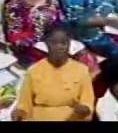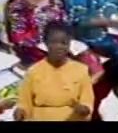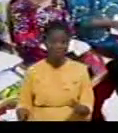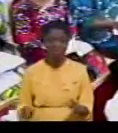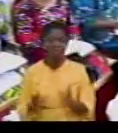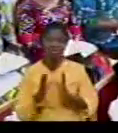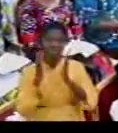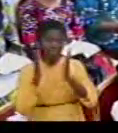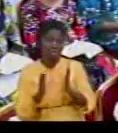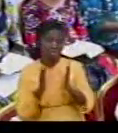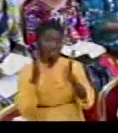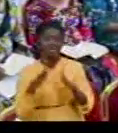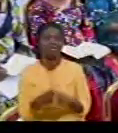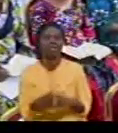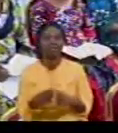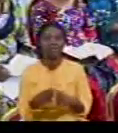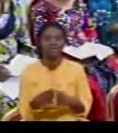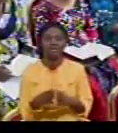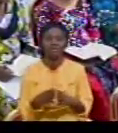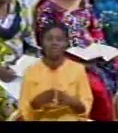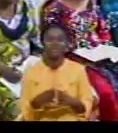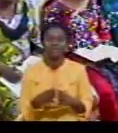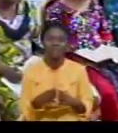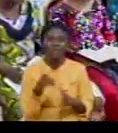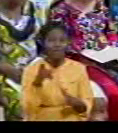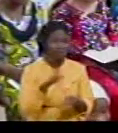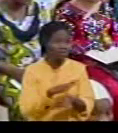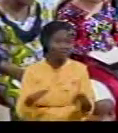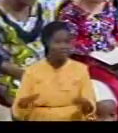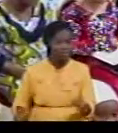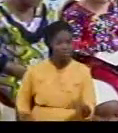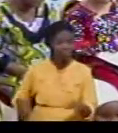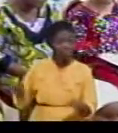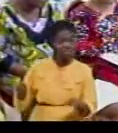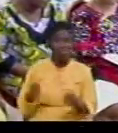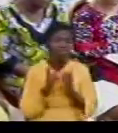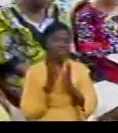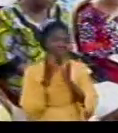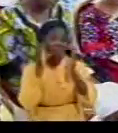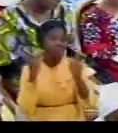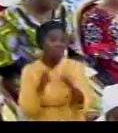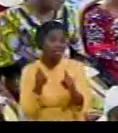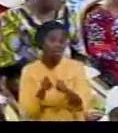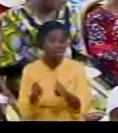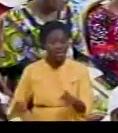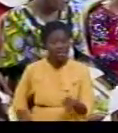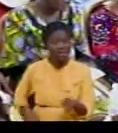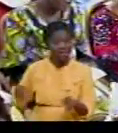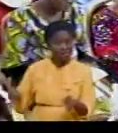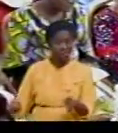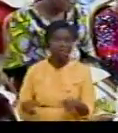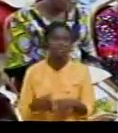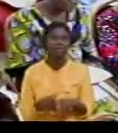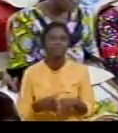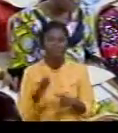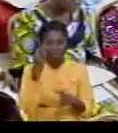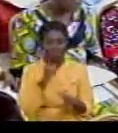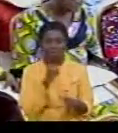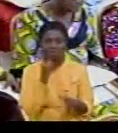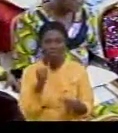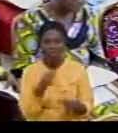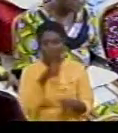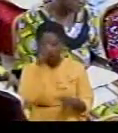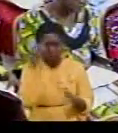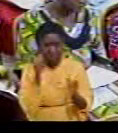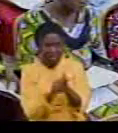bark like the dog. Why not? Because you don't want to, because that nature is